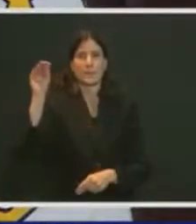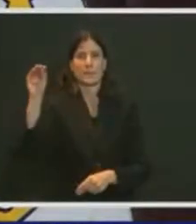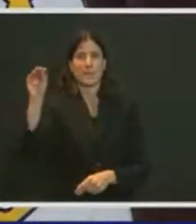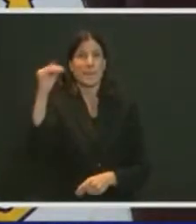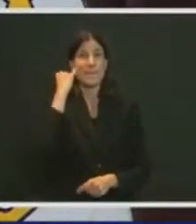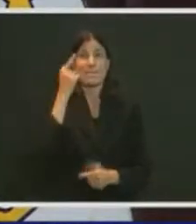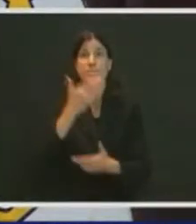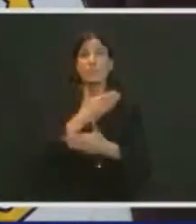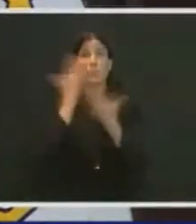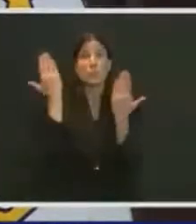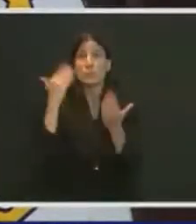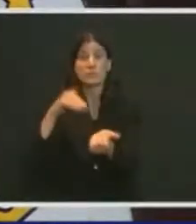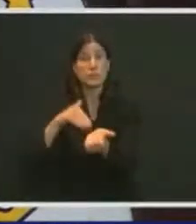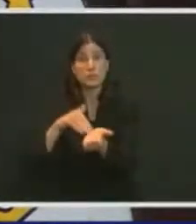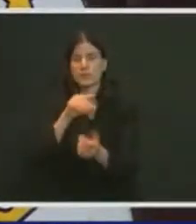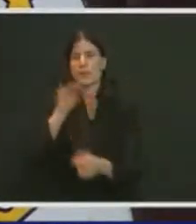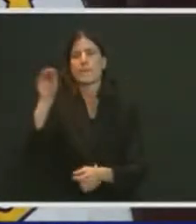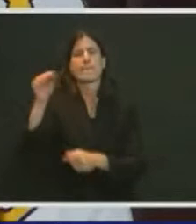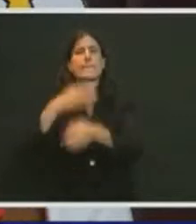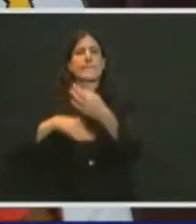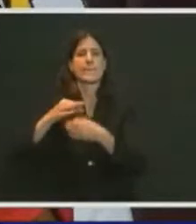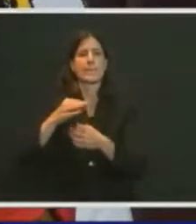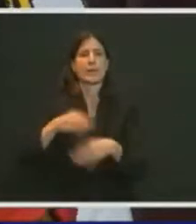For the governor,